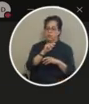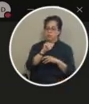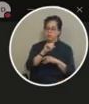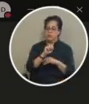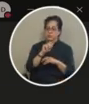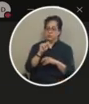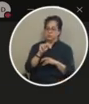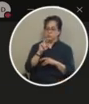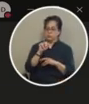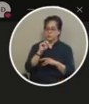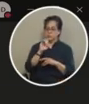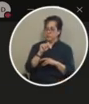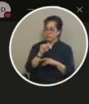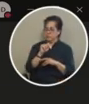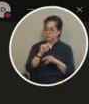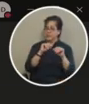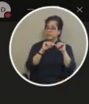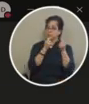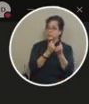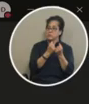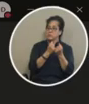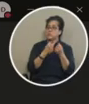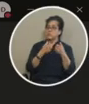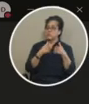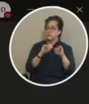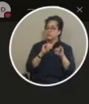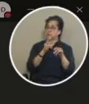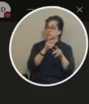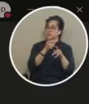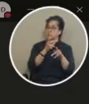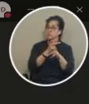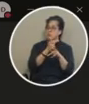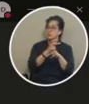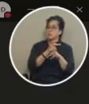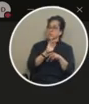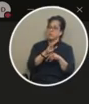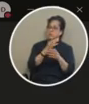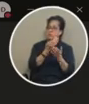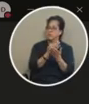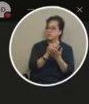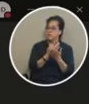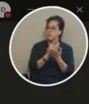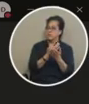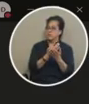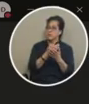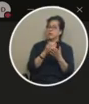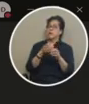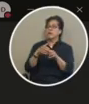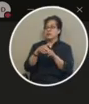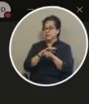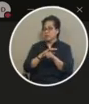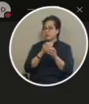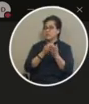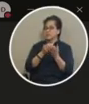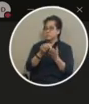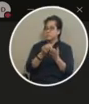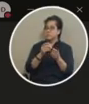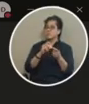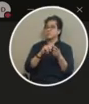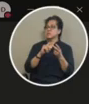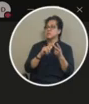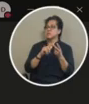transit agencies are able to remain, in terms of their funding, they can cover expenses that